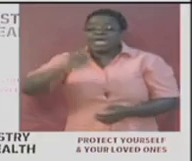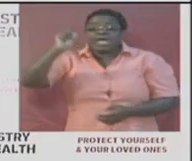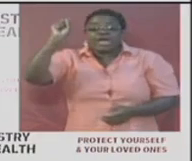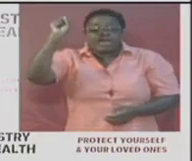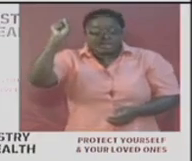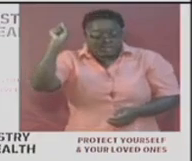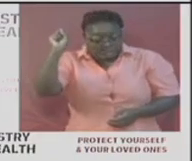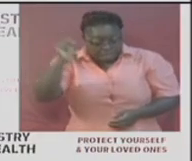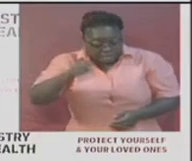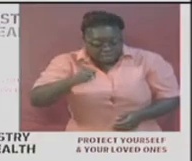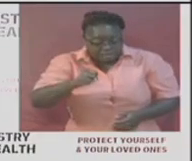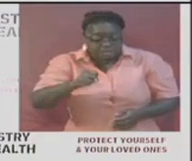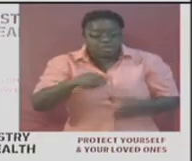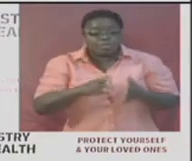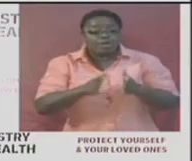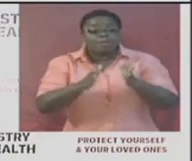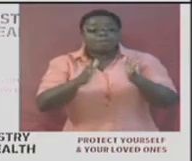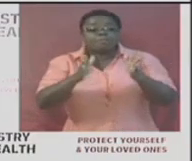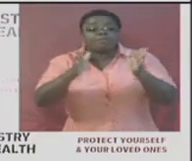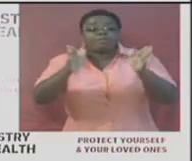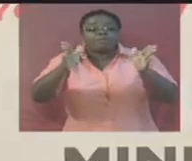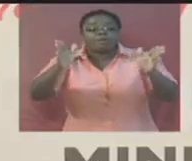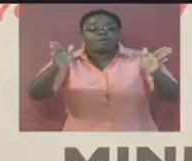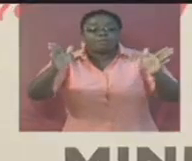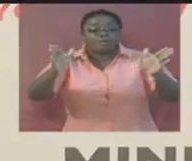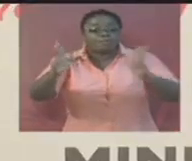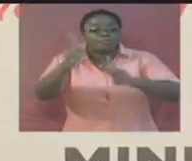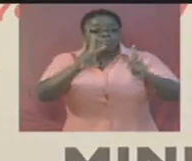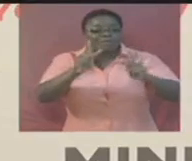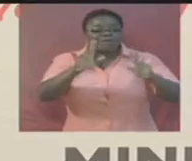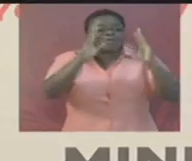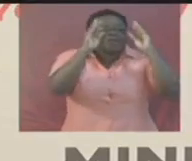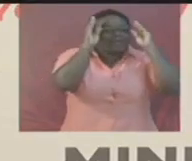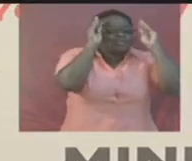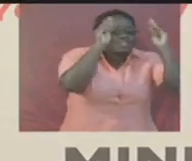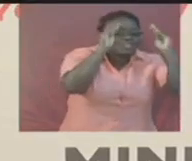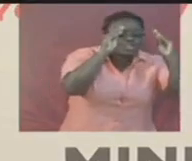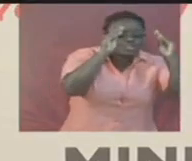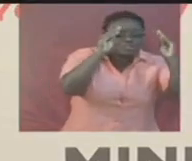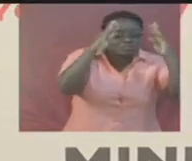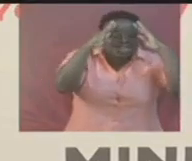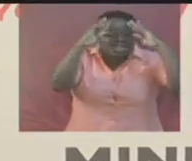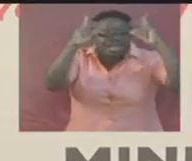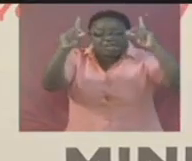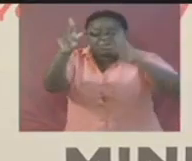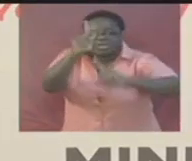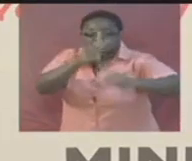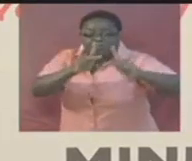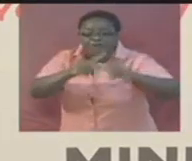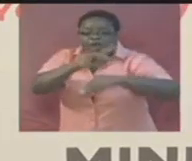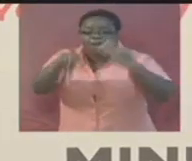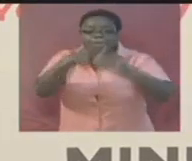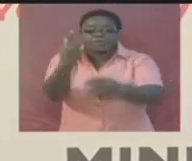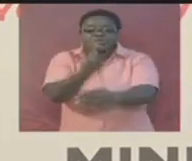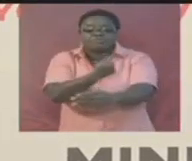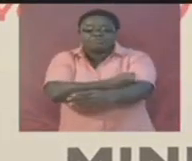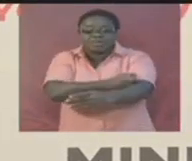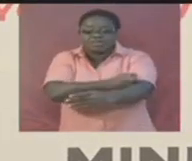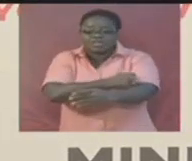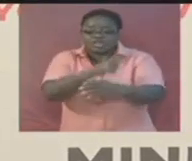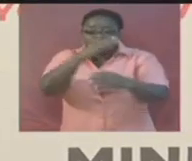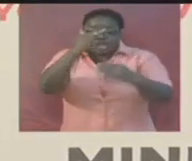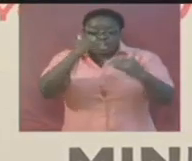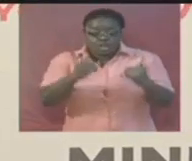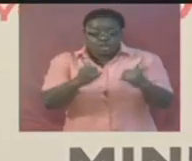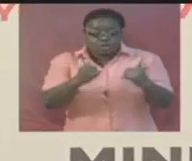a very public campaign. Of course, we've already begun with conferences like these. Right now, there's a lot of focus on the